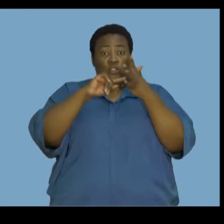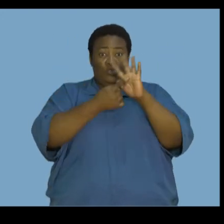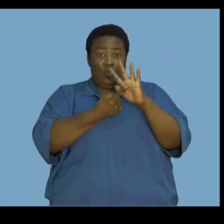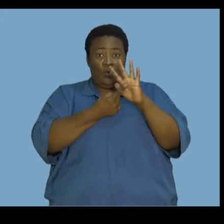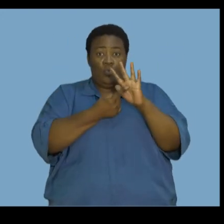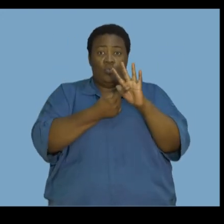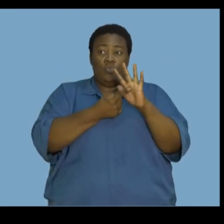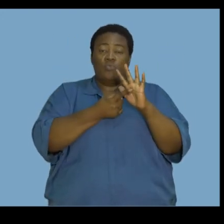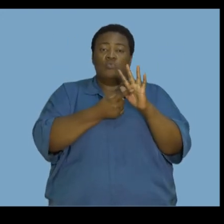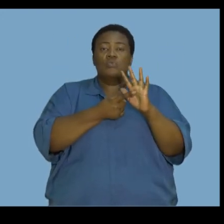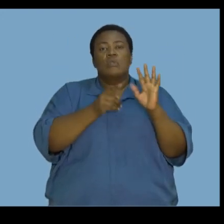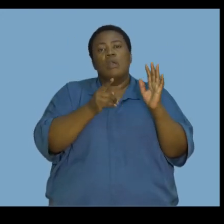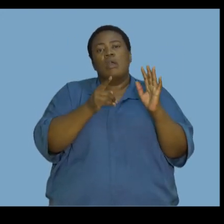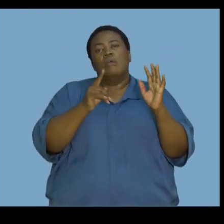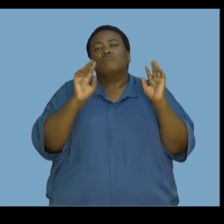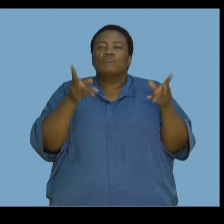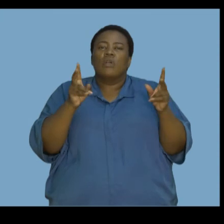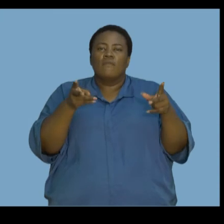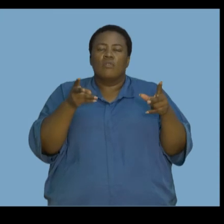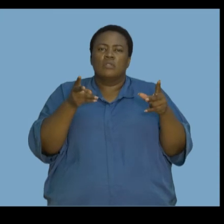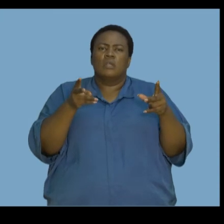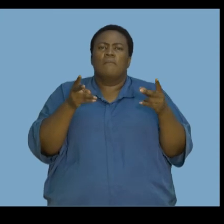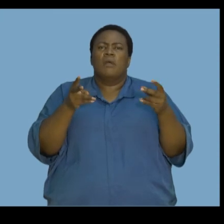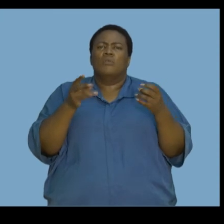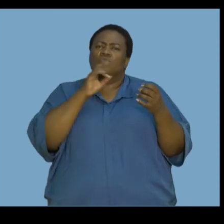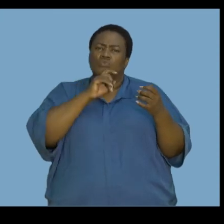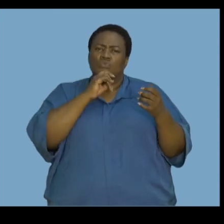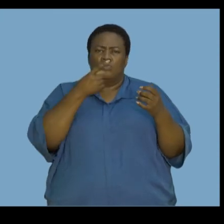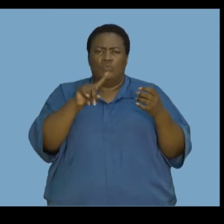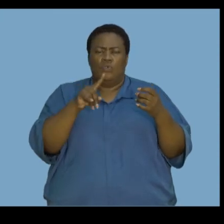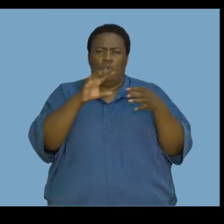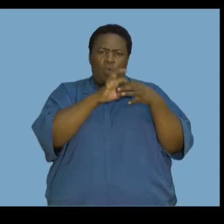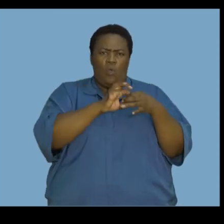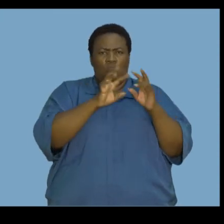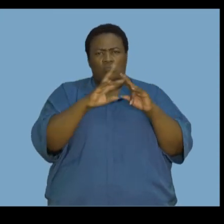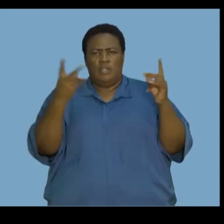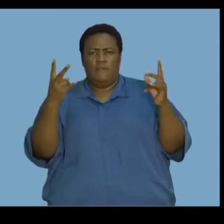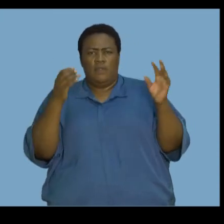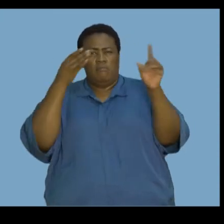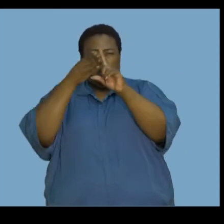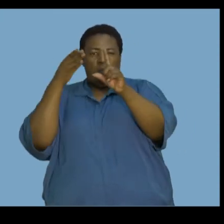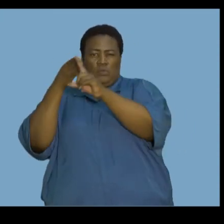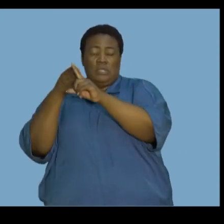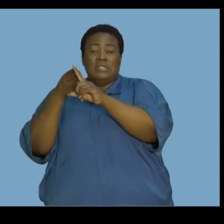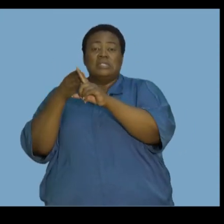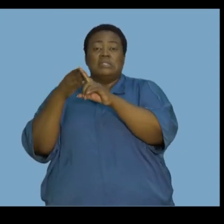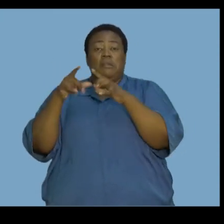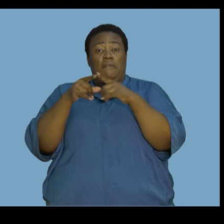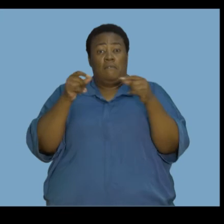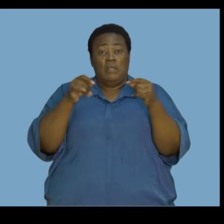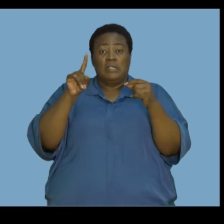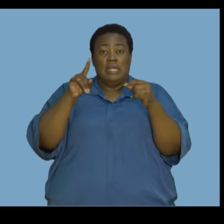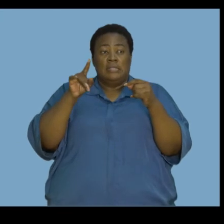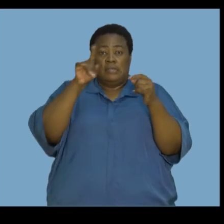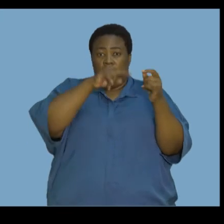this case shows you the average amount of water used for households for different purposes, so that's a complete heading. It's